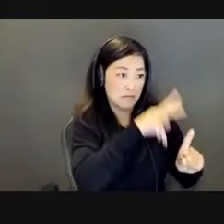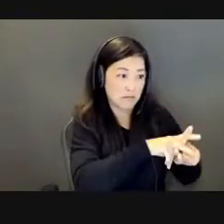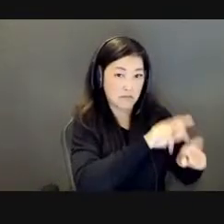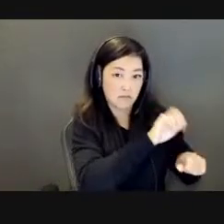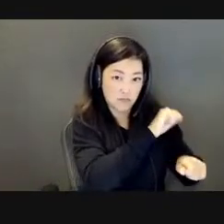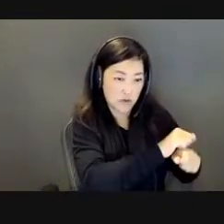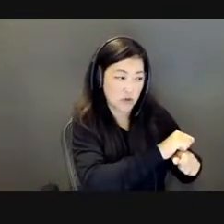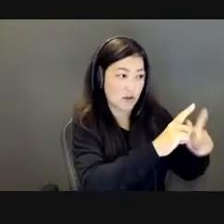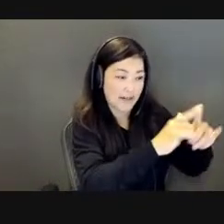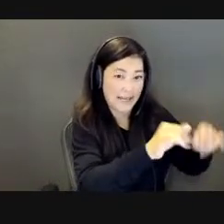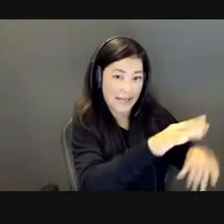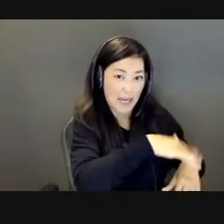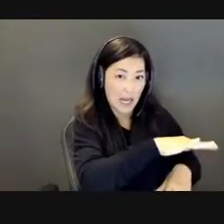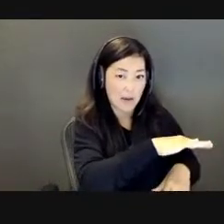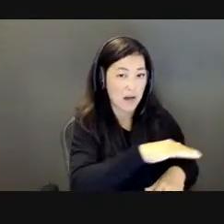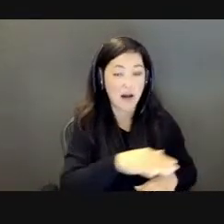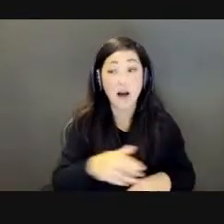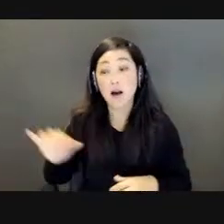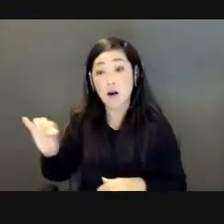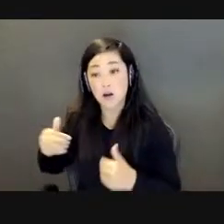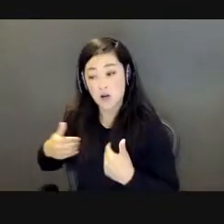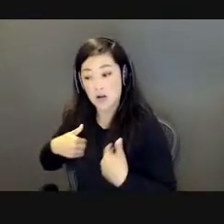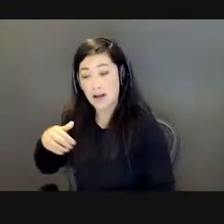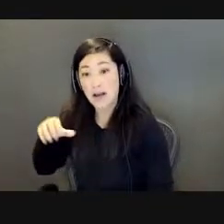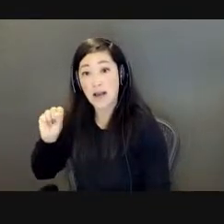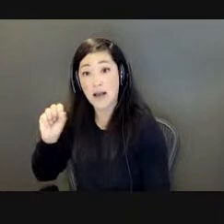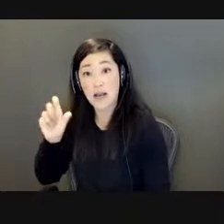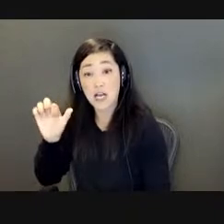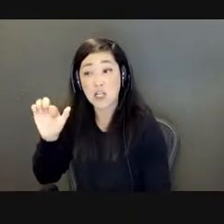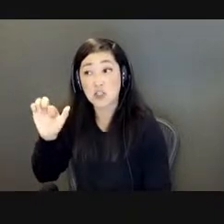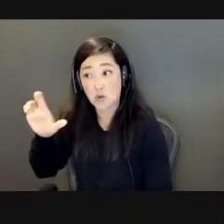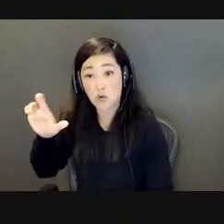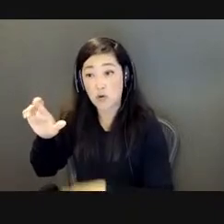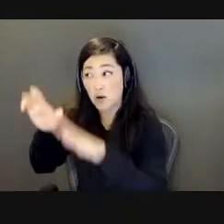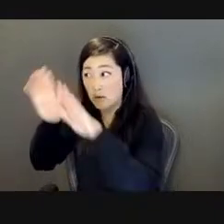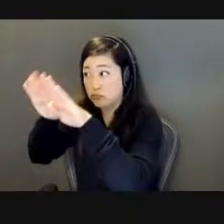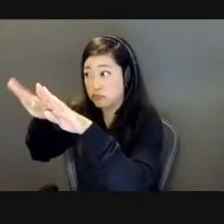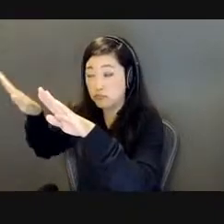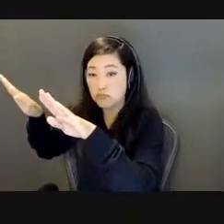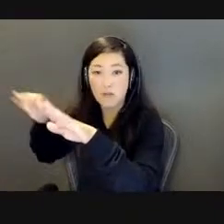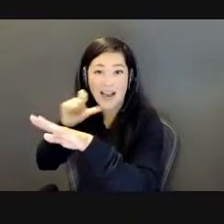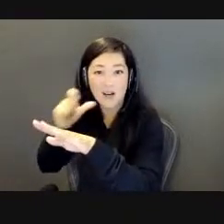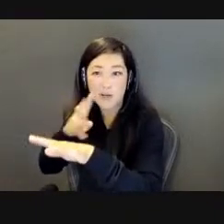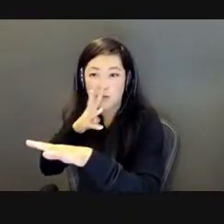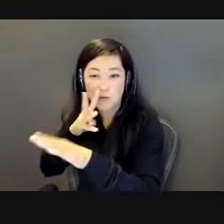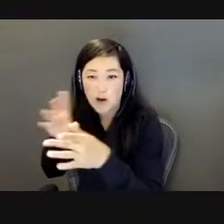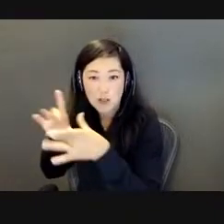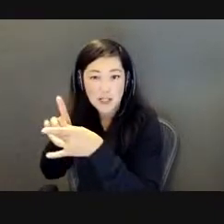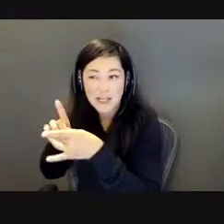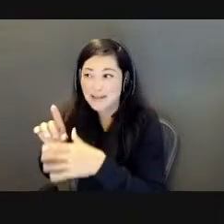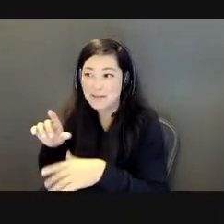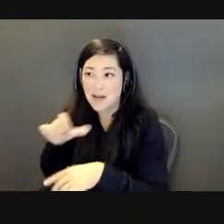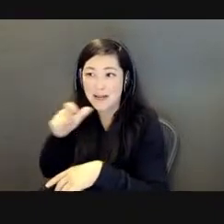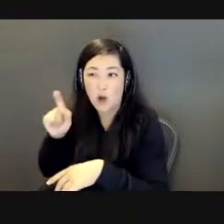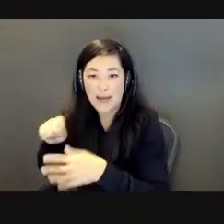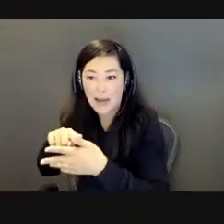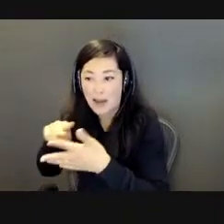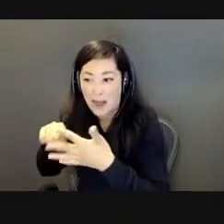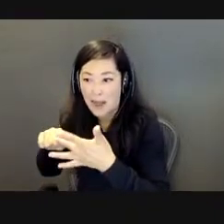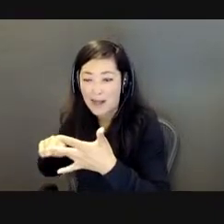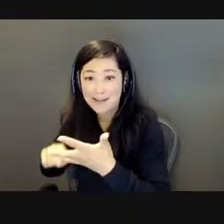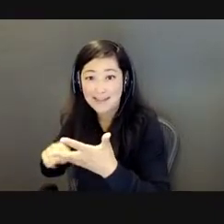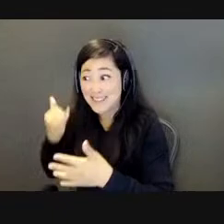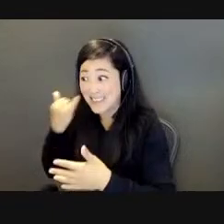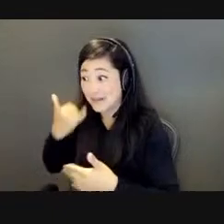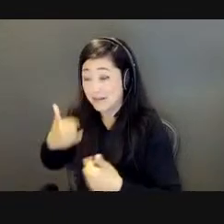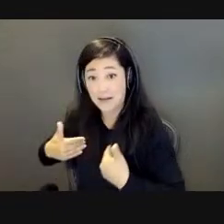I have solar panels, so I don't need power. I don't need water connections. So as long as I have a place to